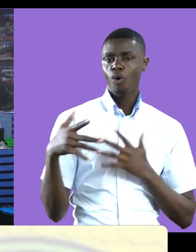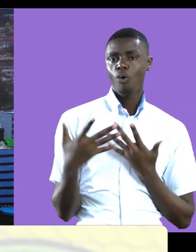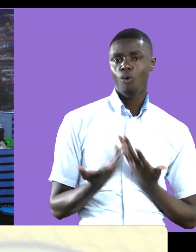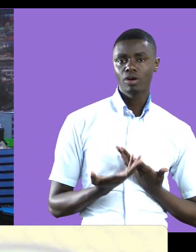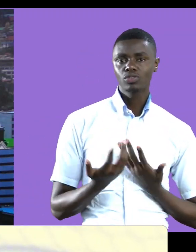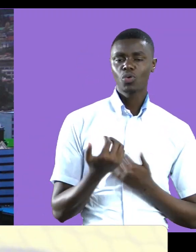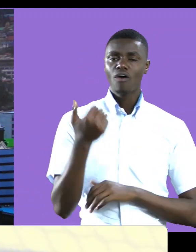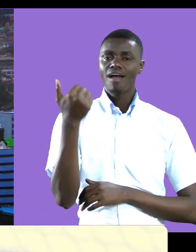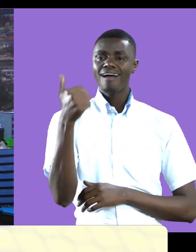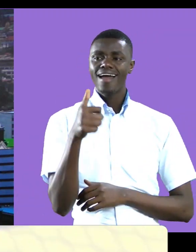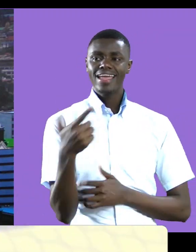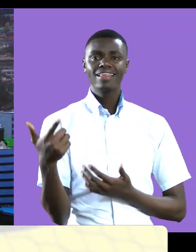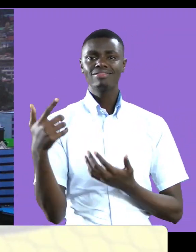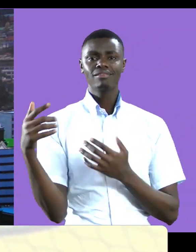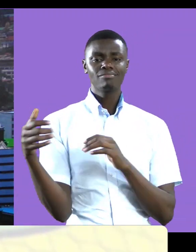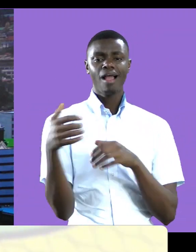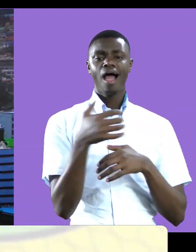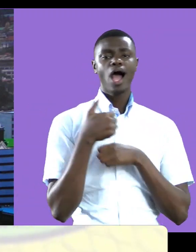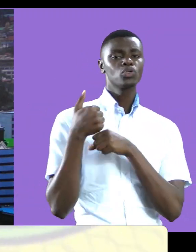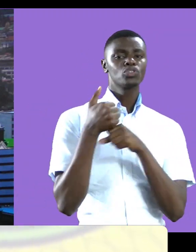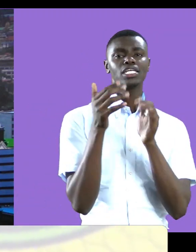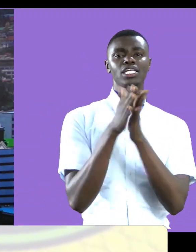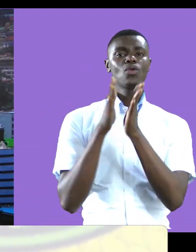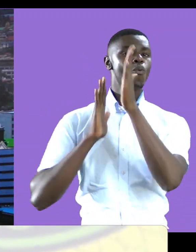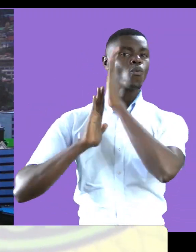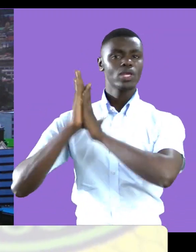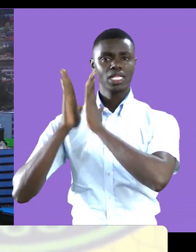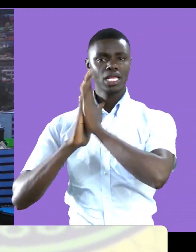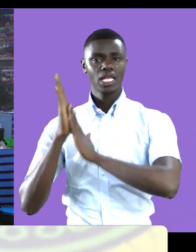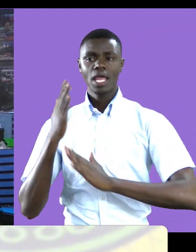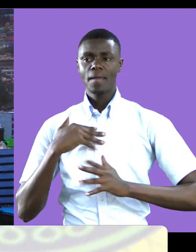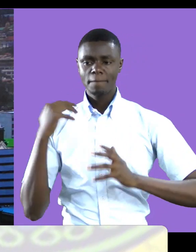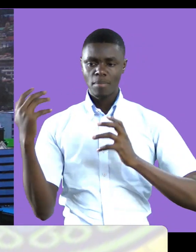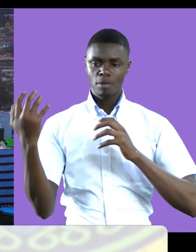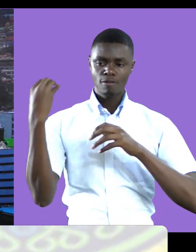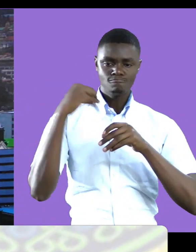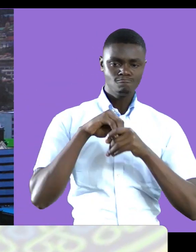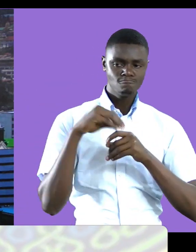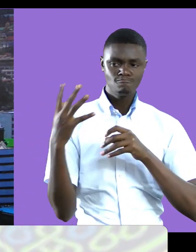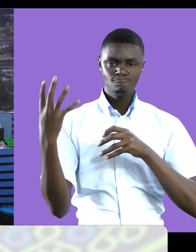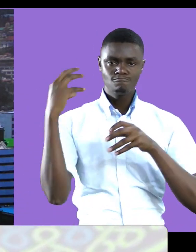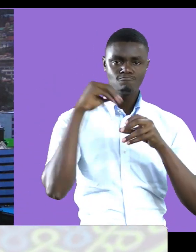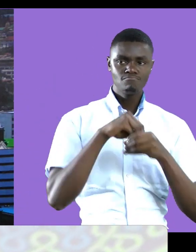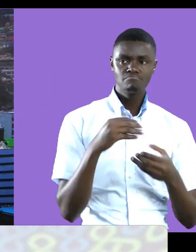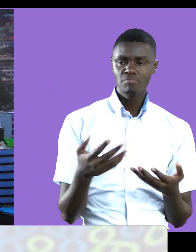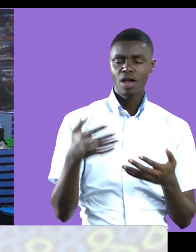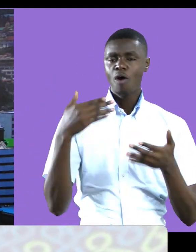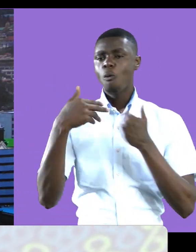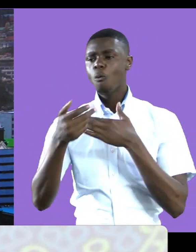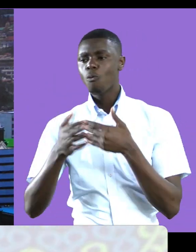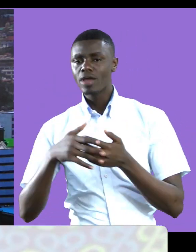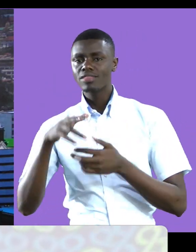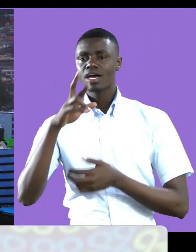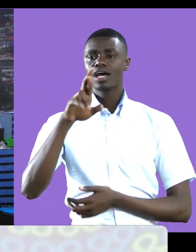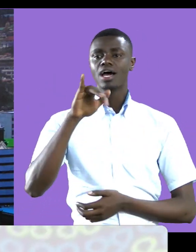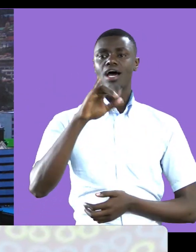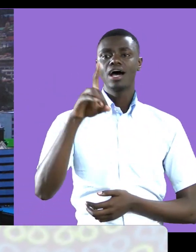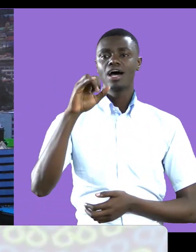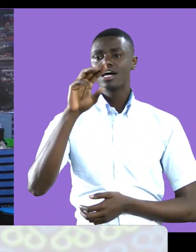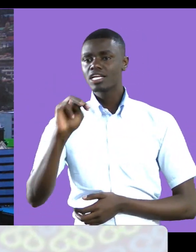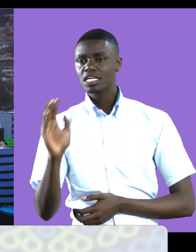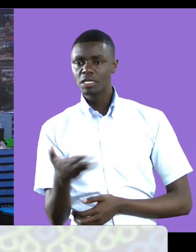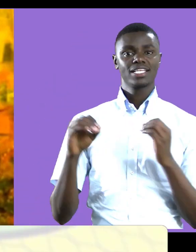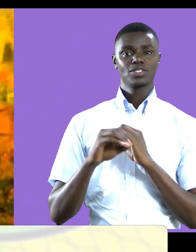Anything associated na reggae. No. Na ipiga pa penye nafaa. Ikiwe ni rhythm, ikiwe ni dancehall, ikiwe ni raga, tunaweka penye